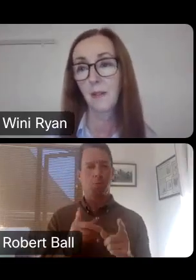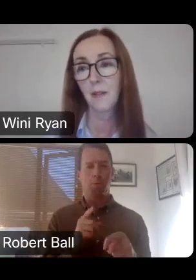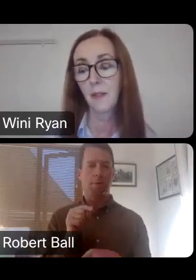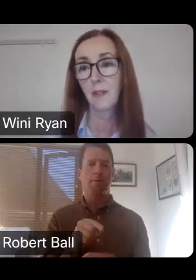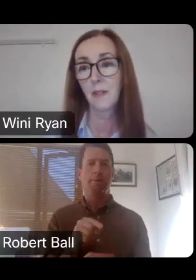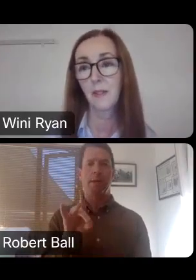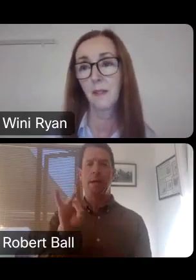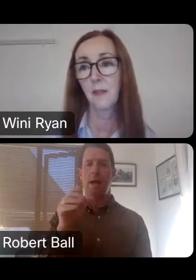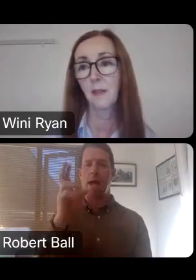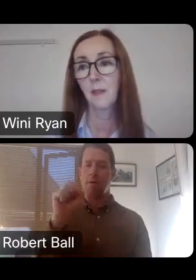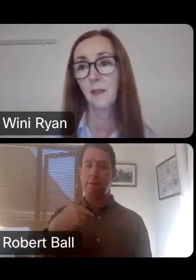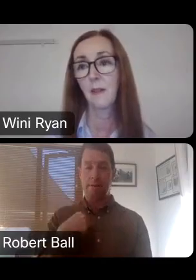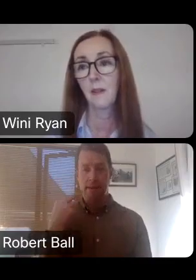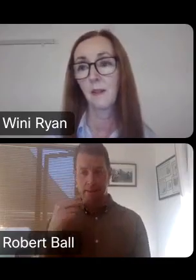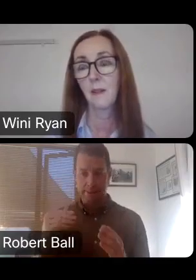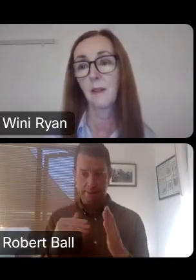Karen, that's nice. Yeah.